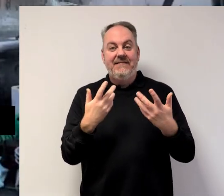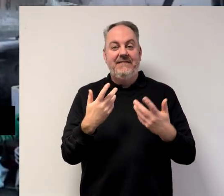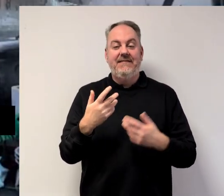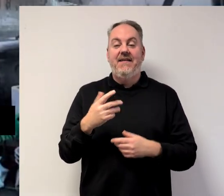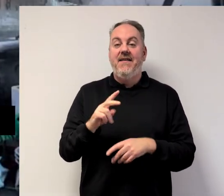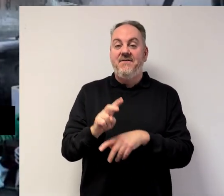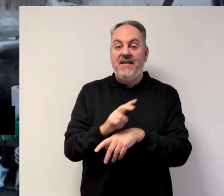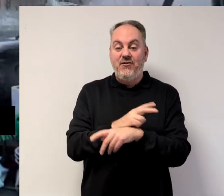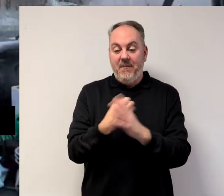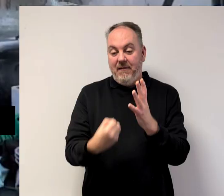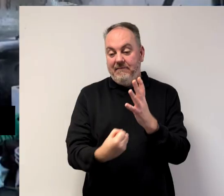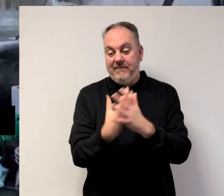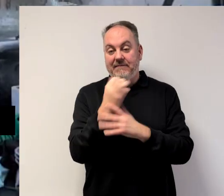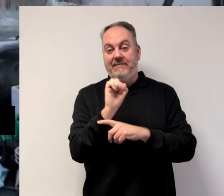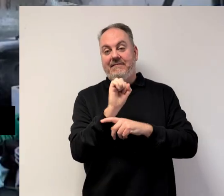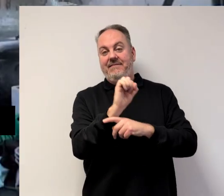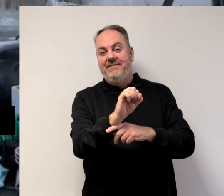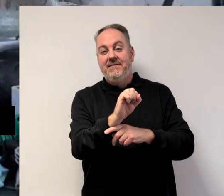pests.